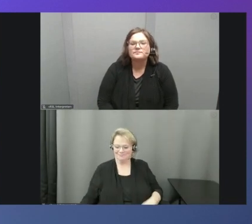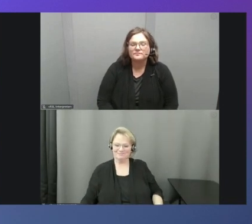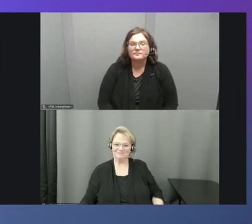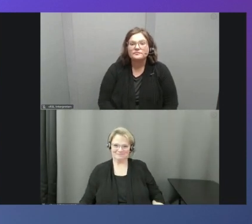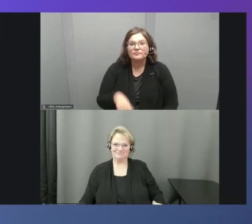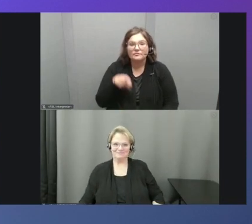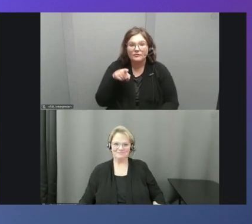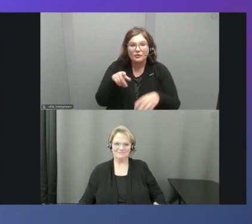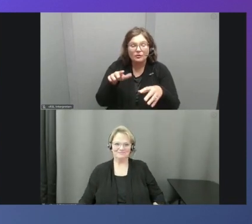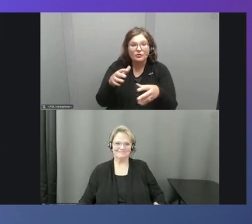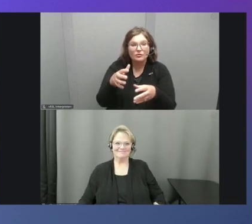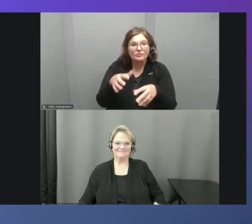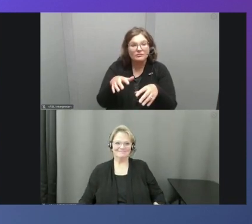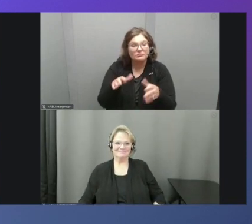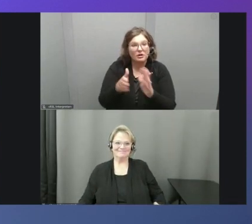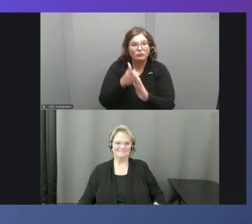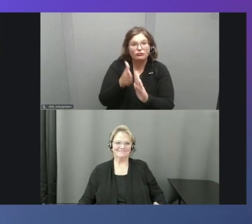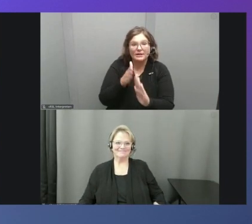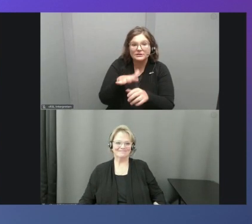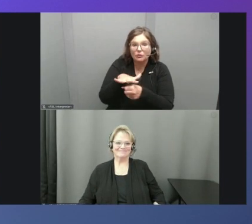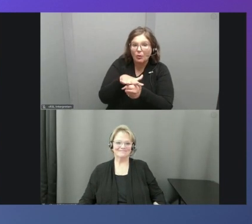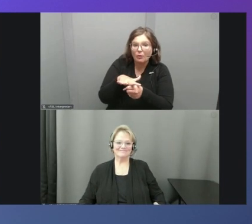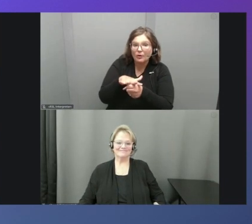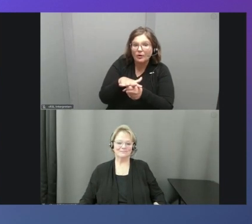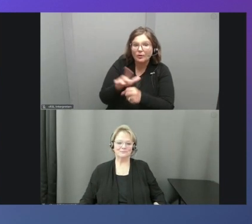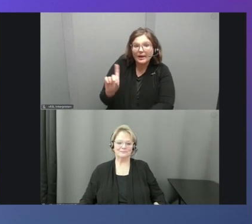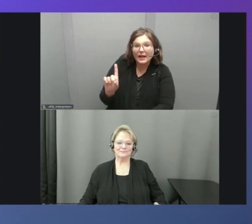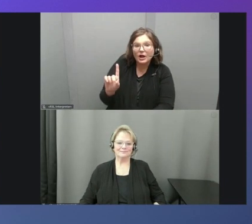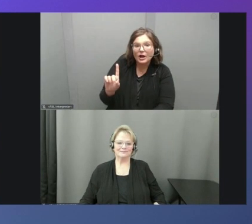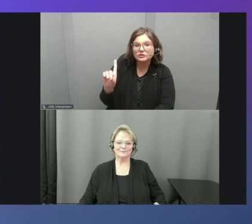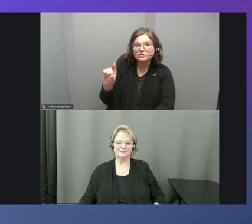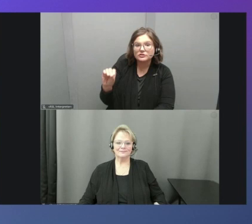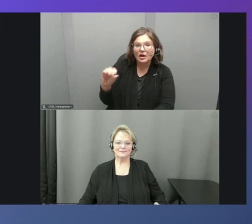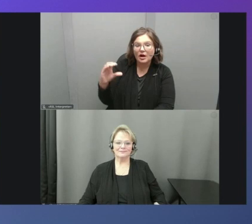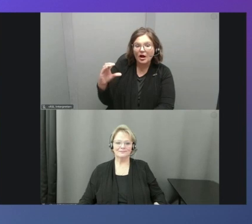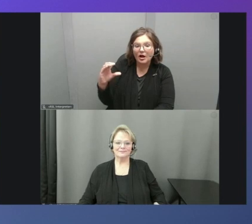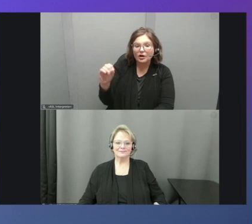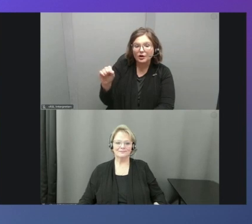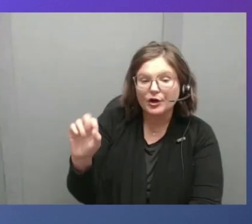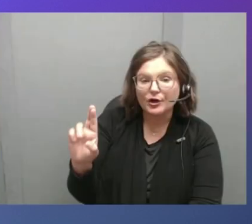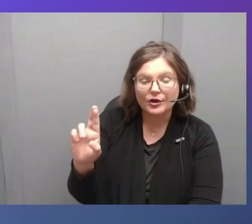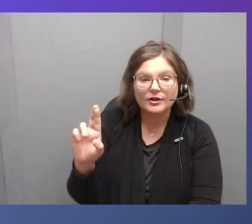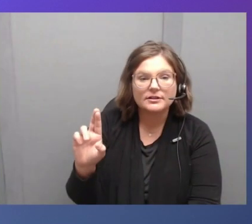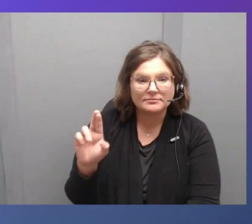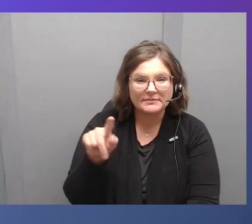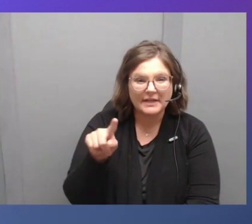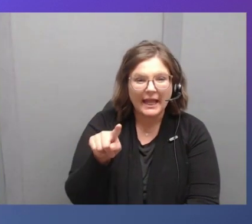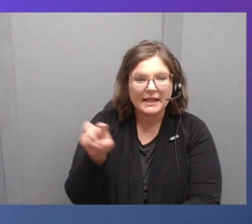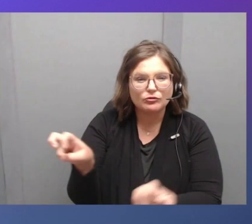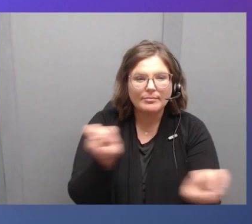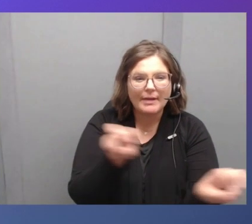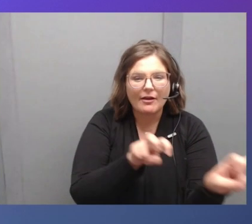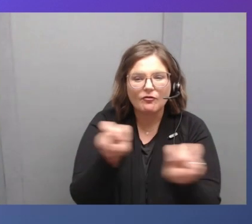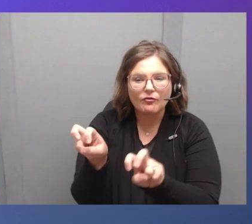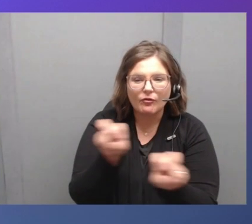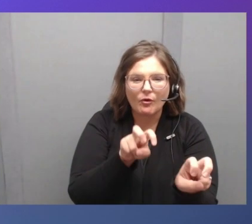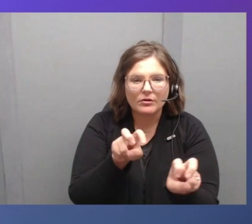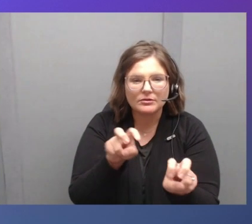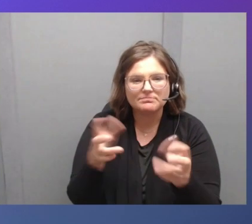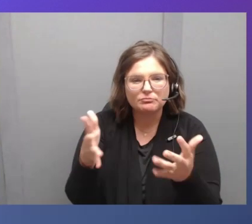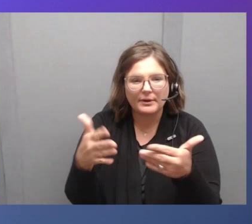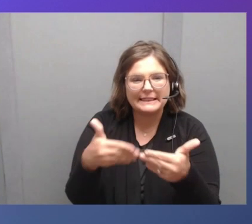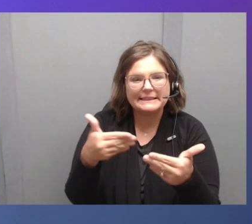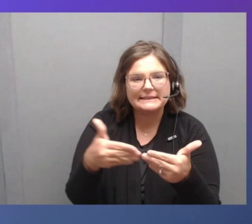running locally in Docker. Moving from Docker to Kubernetes, pretty easy. So now as the baker, I've got all